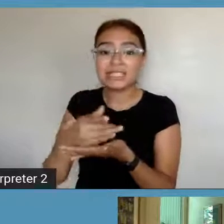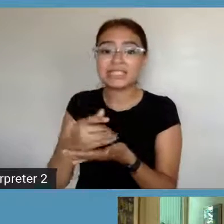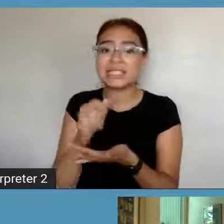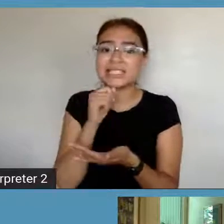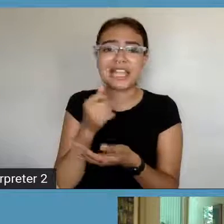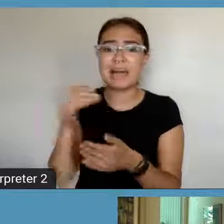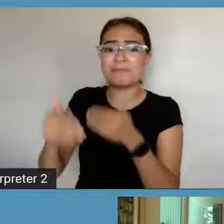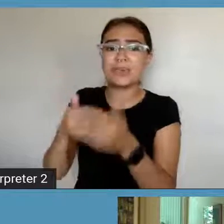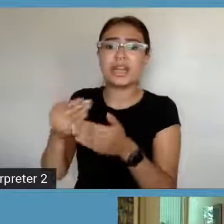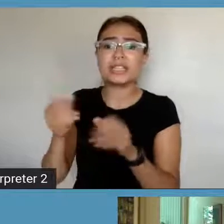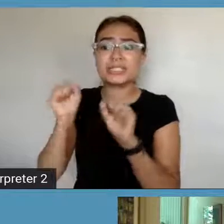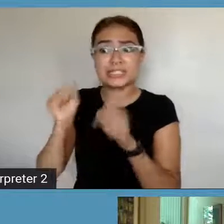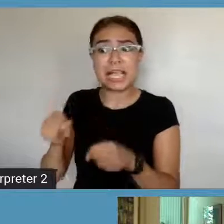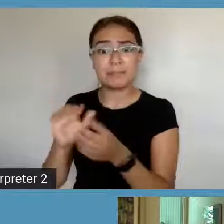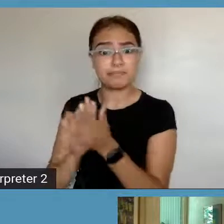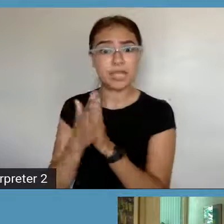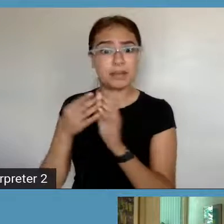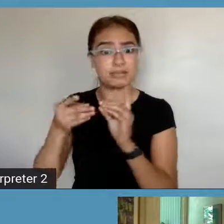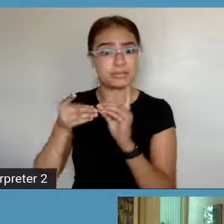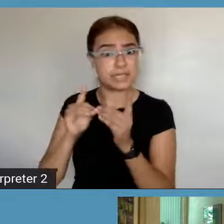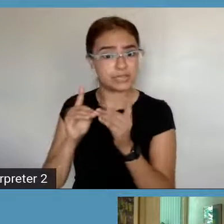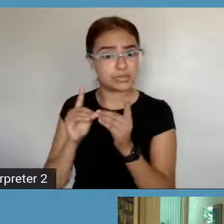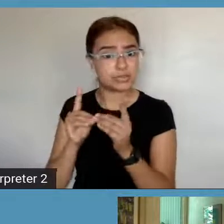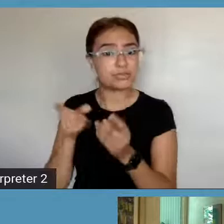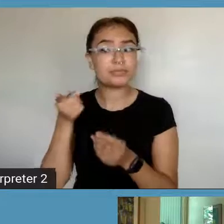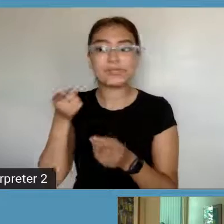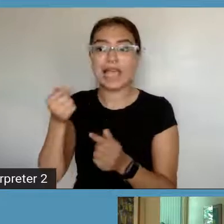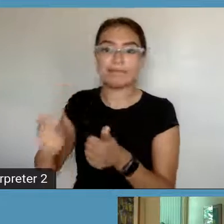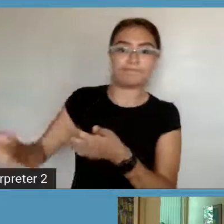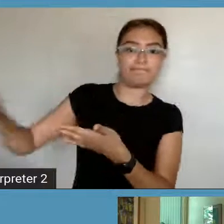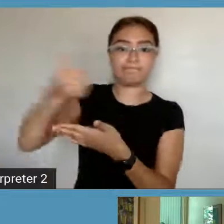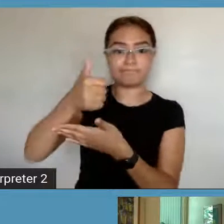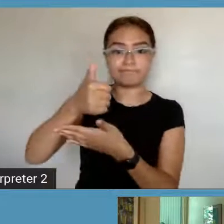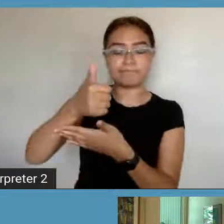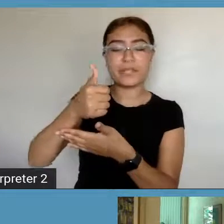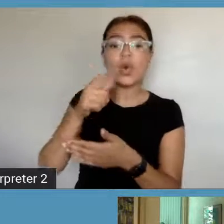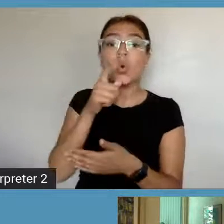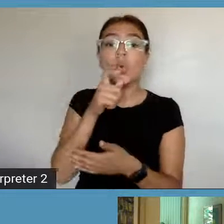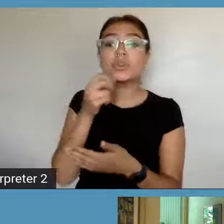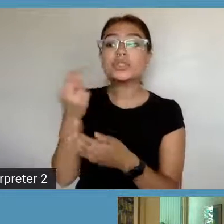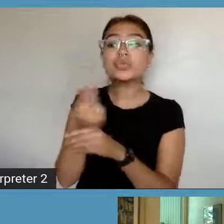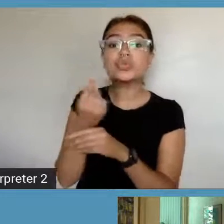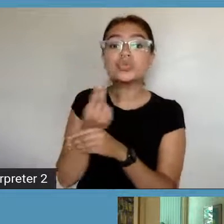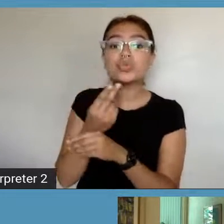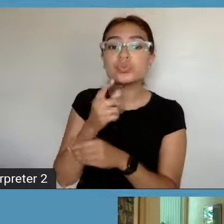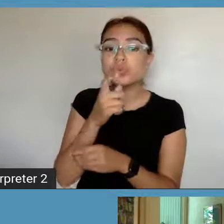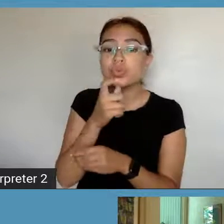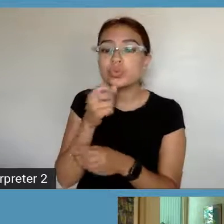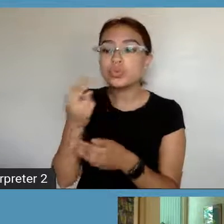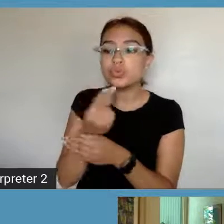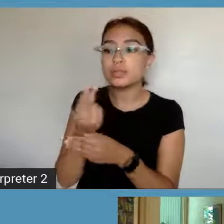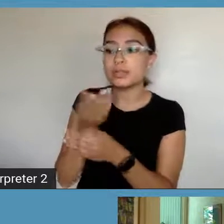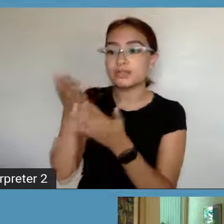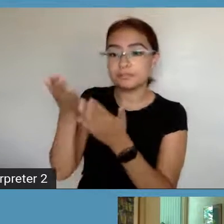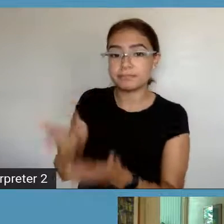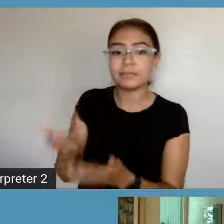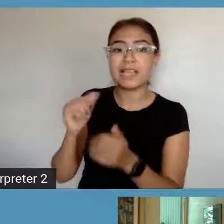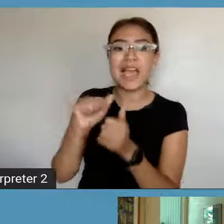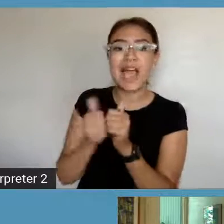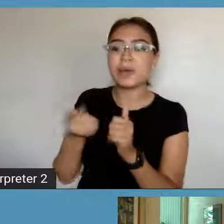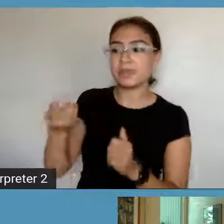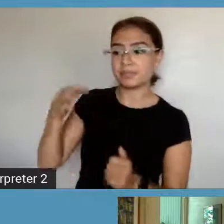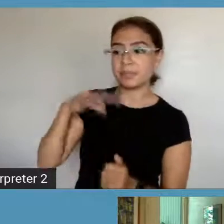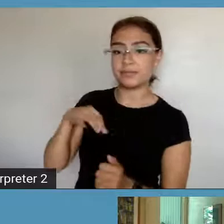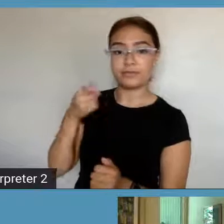be digitized? And then that becomes a priority. So who is gonna use it? Who is our user going to be? How will they benefit from this